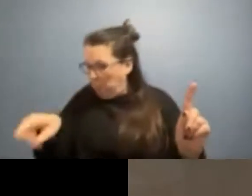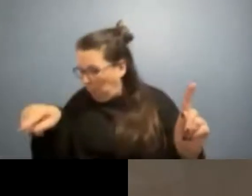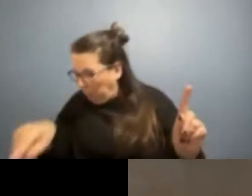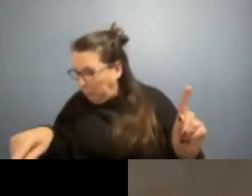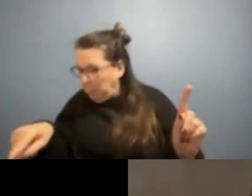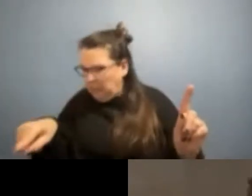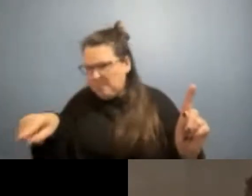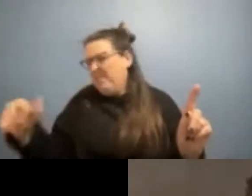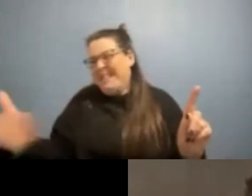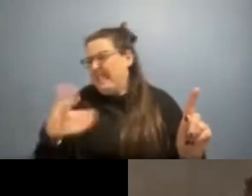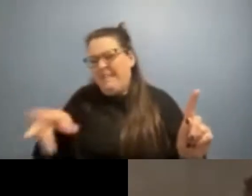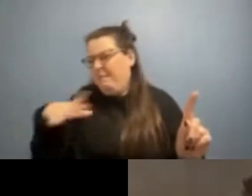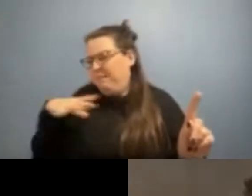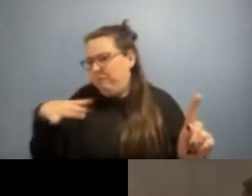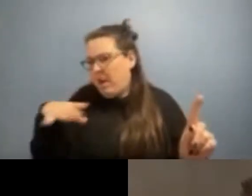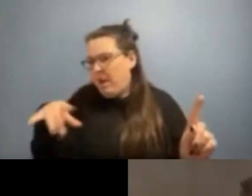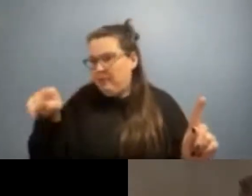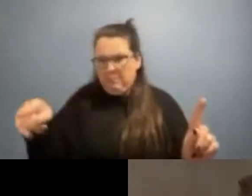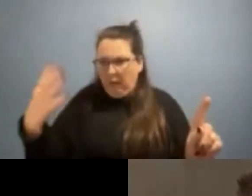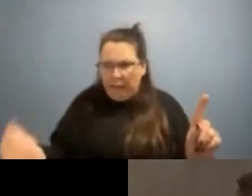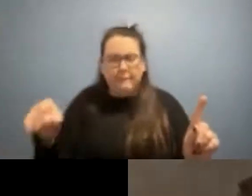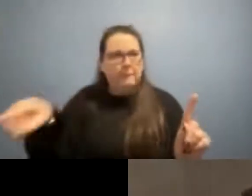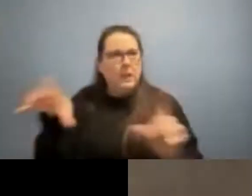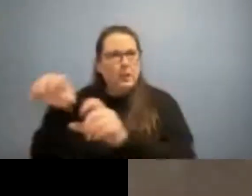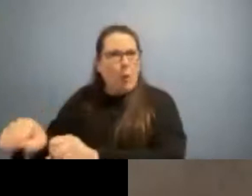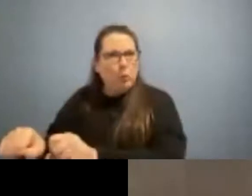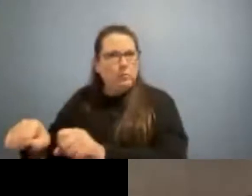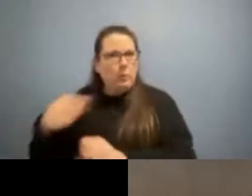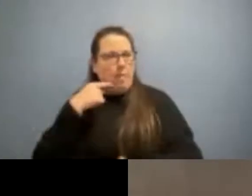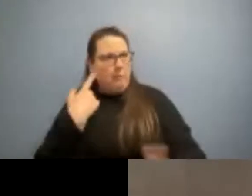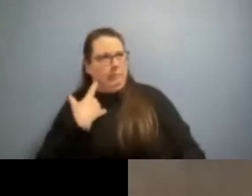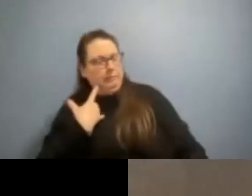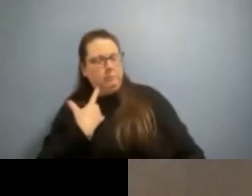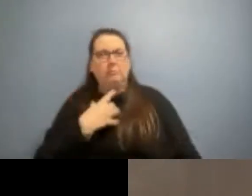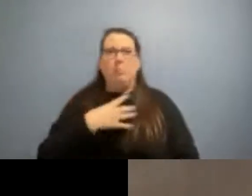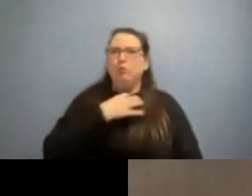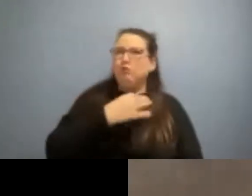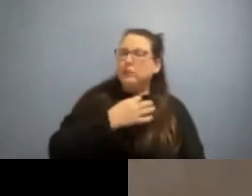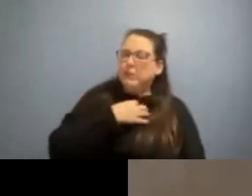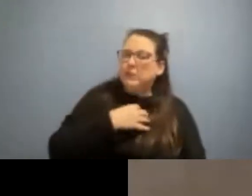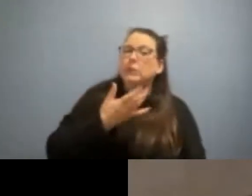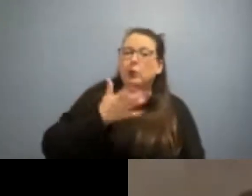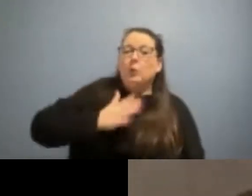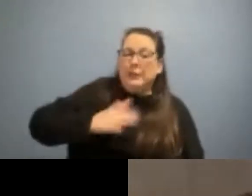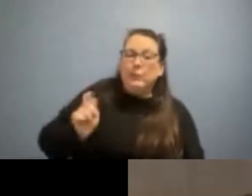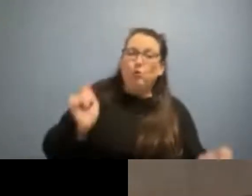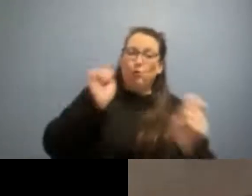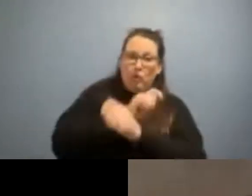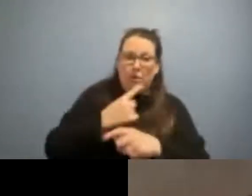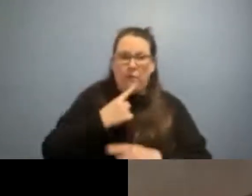more likely. And so we've had to change the advice in relation to that. Thank you, Phil. That's a great answer.